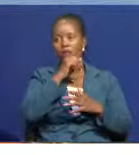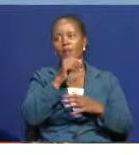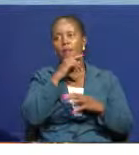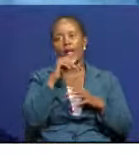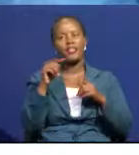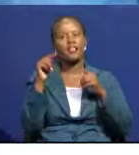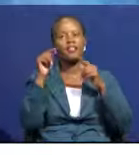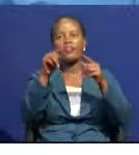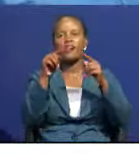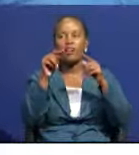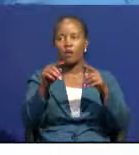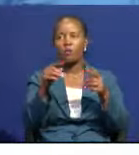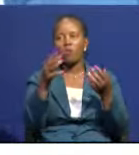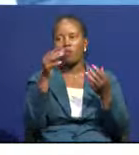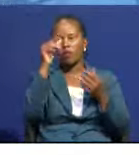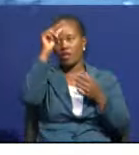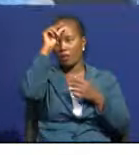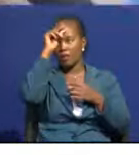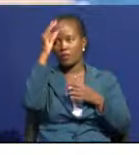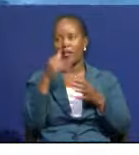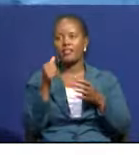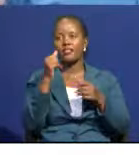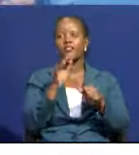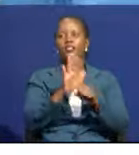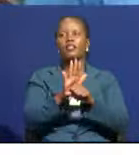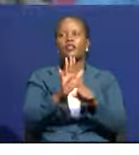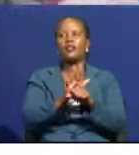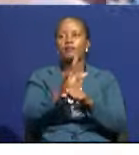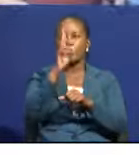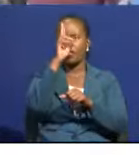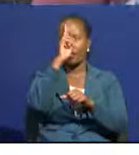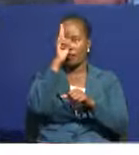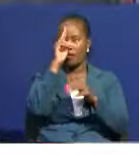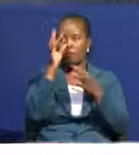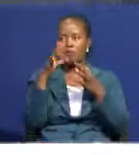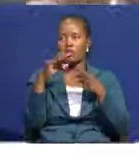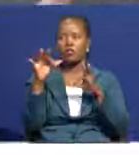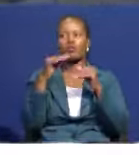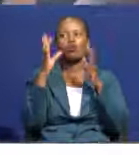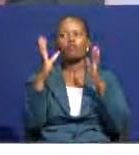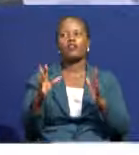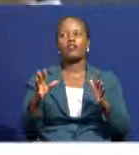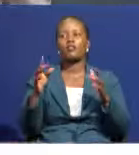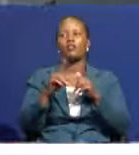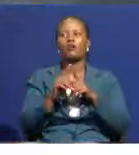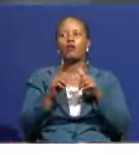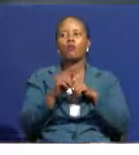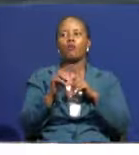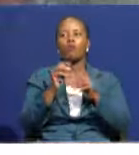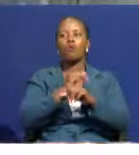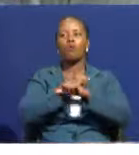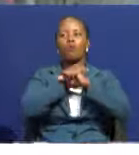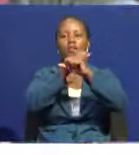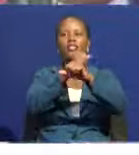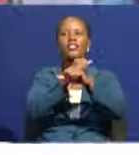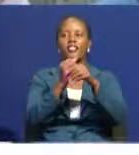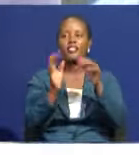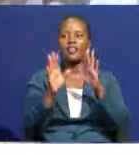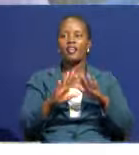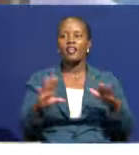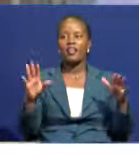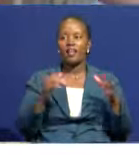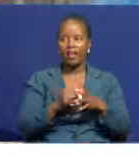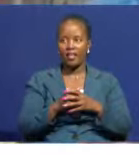the deployment of hundreds of police officers allegedly to protect the land, which has faced multiple invasions. The court